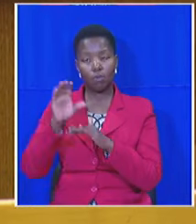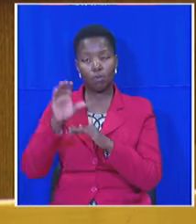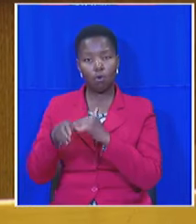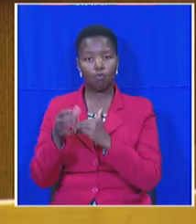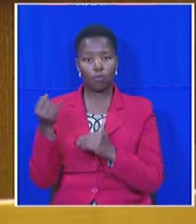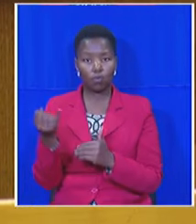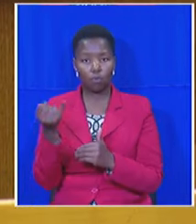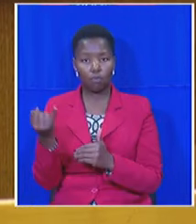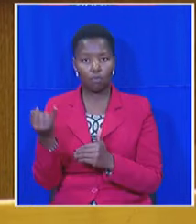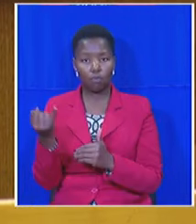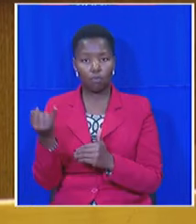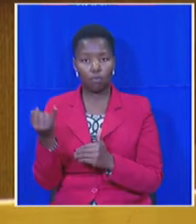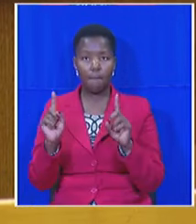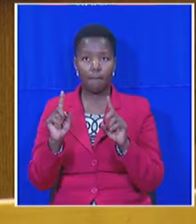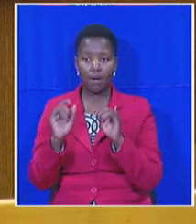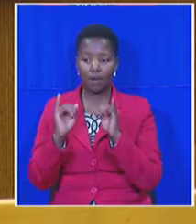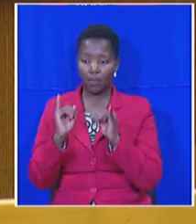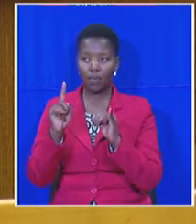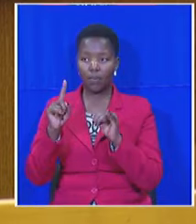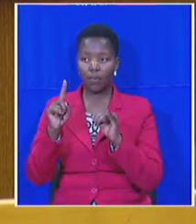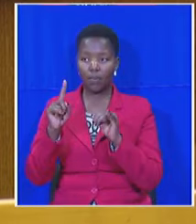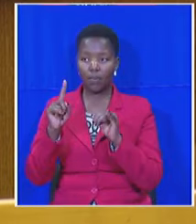had unfortunately lost the unabridged birth certificates of a little baby.